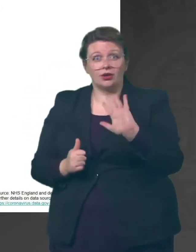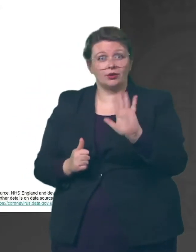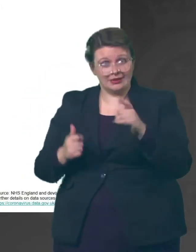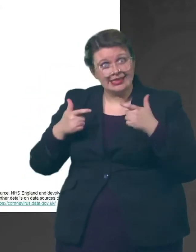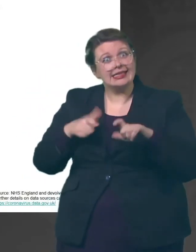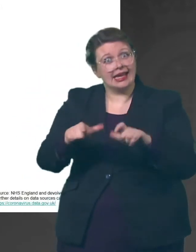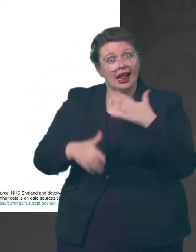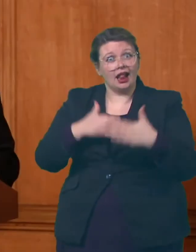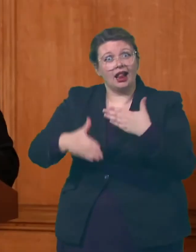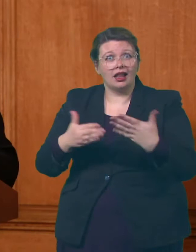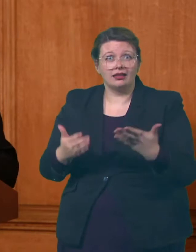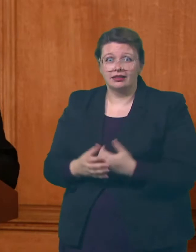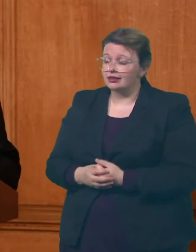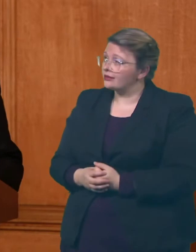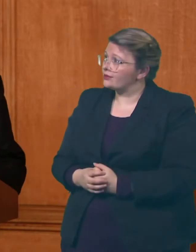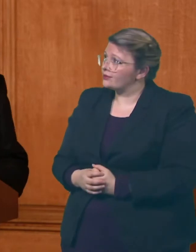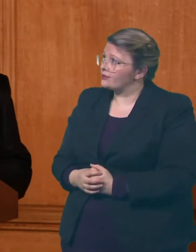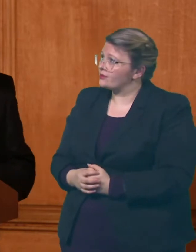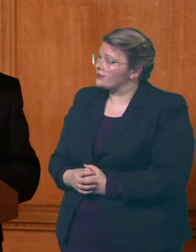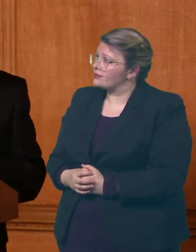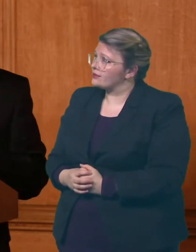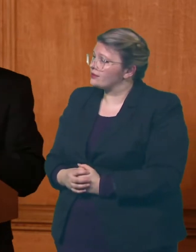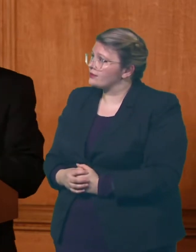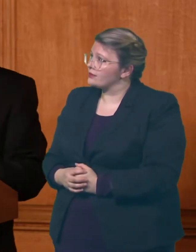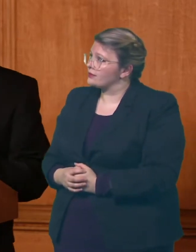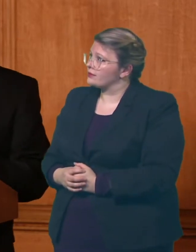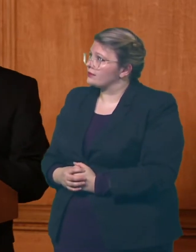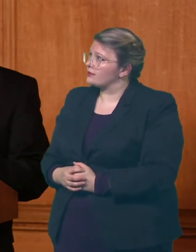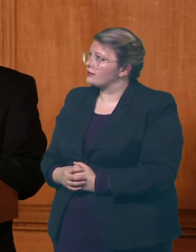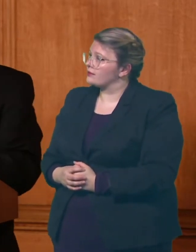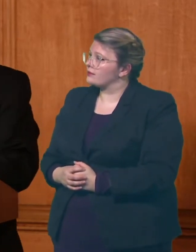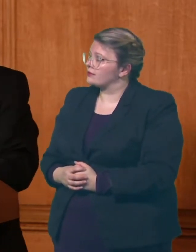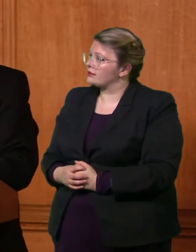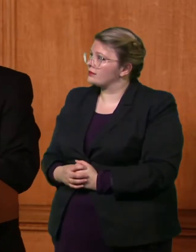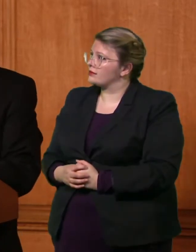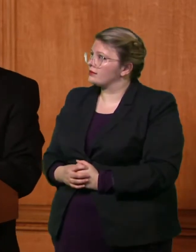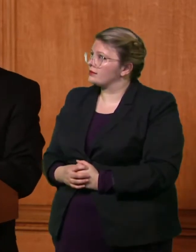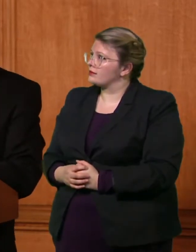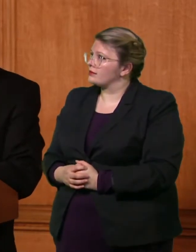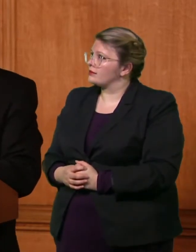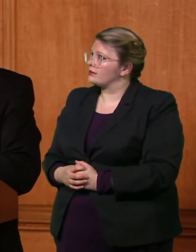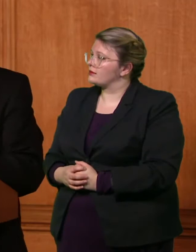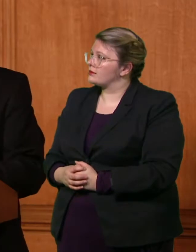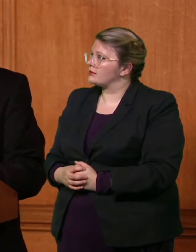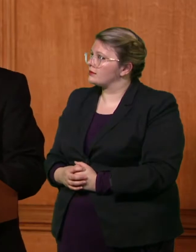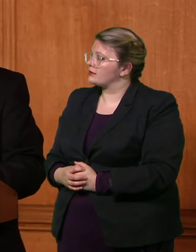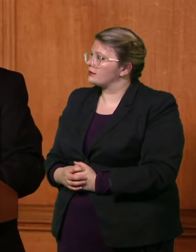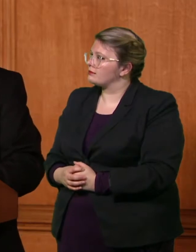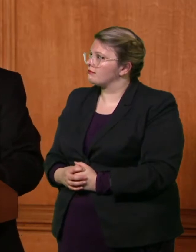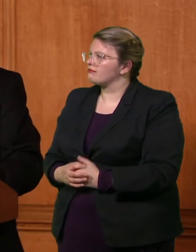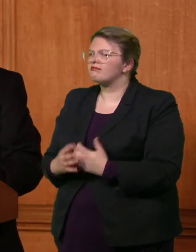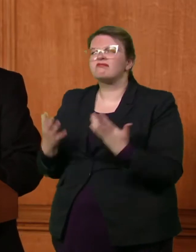Thank you. Now, I'll just continue, if I may, Secretary of State, with a few further remarks that relate to the